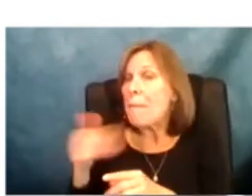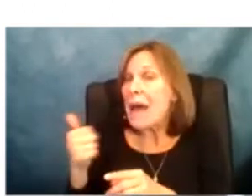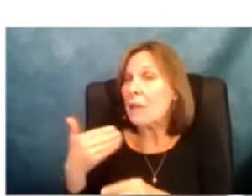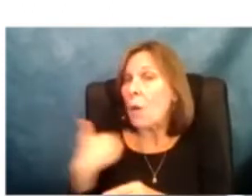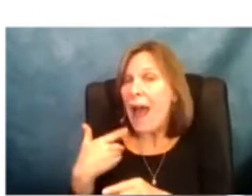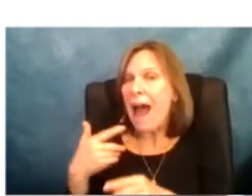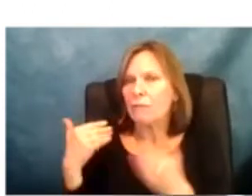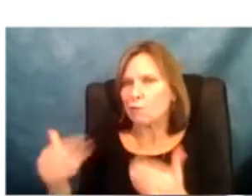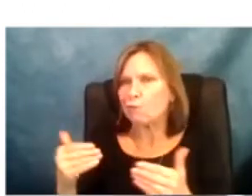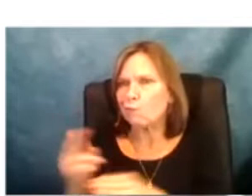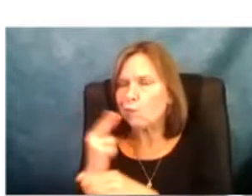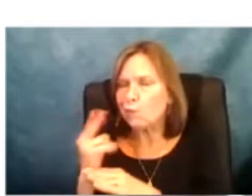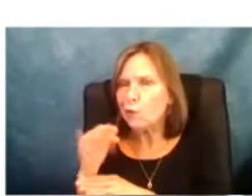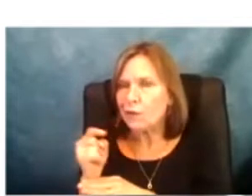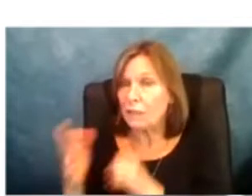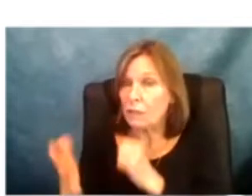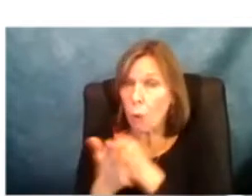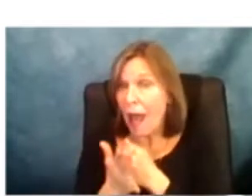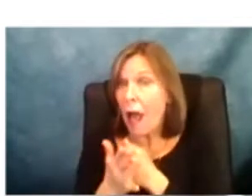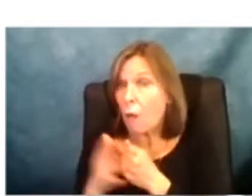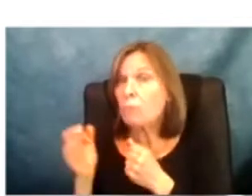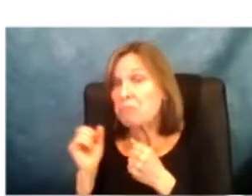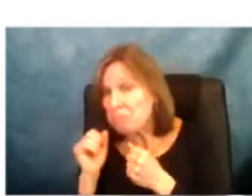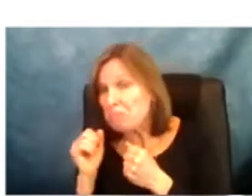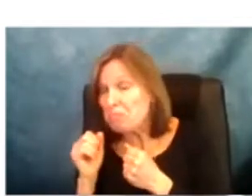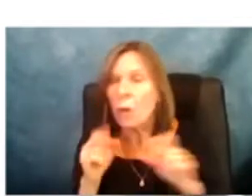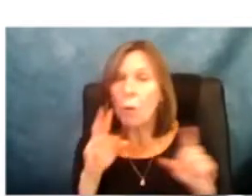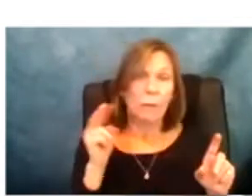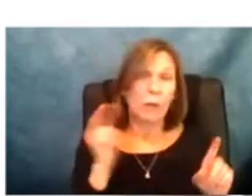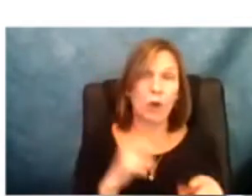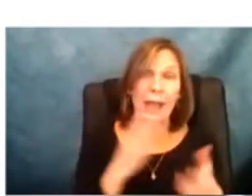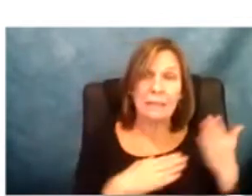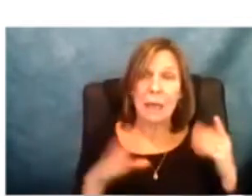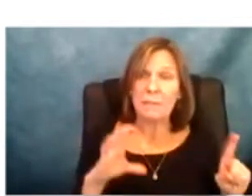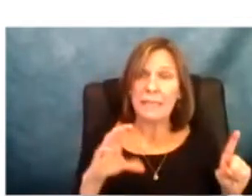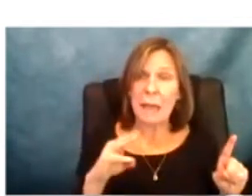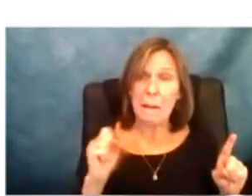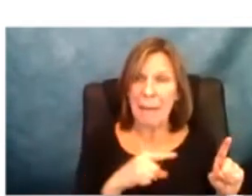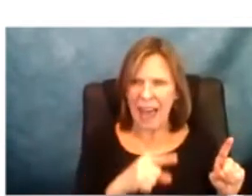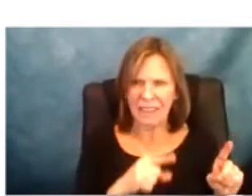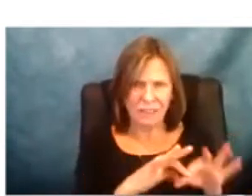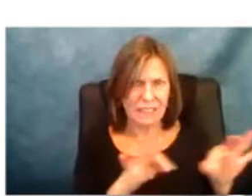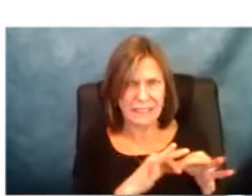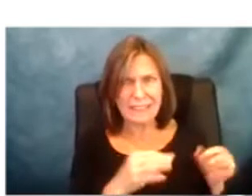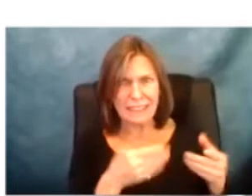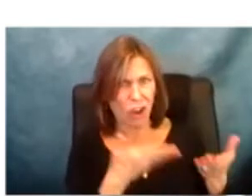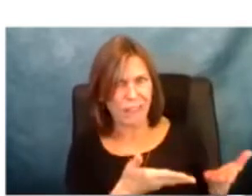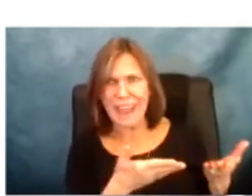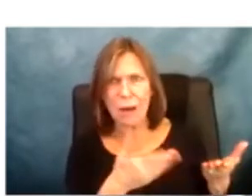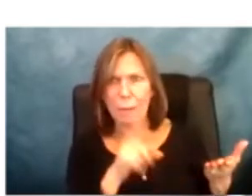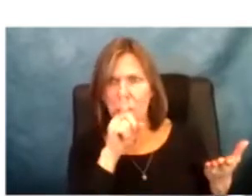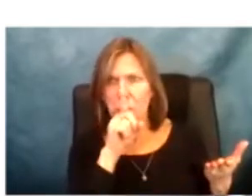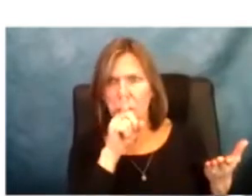But it's kind of interesting to look at. Some CMS facilities exist but don't report. It's kind of on them to do